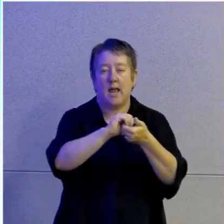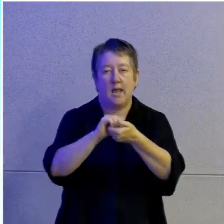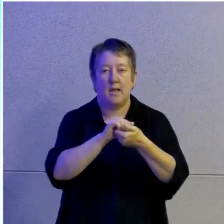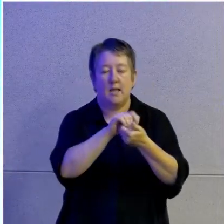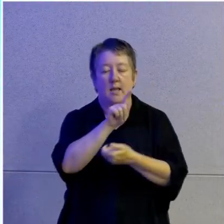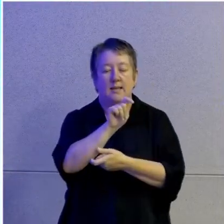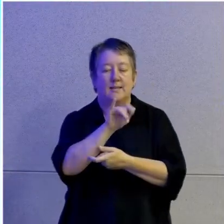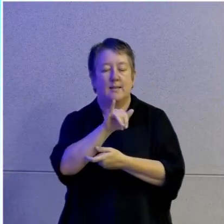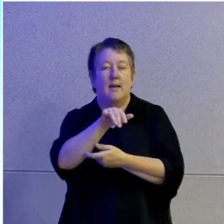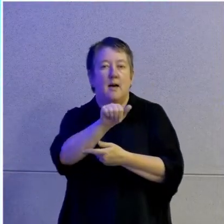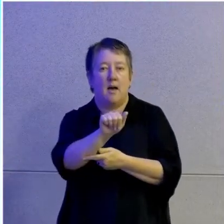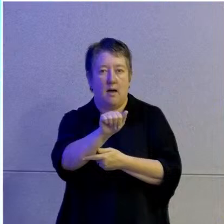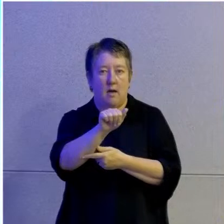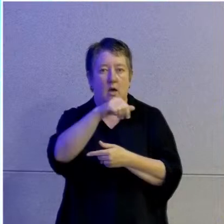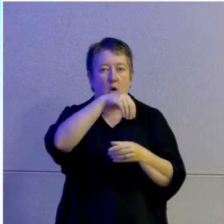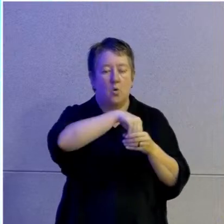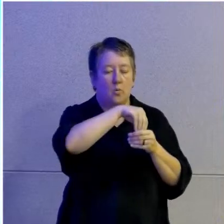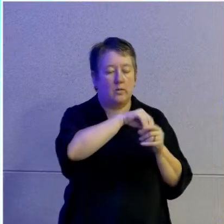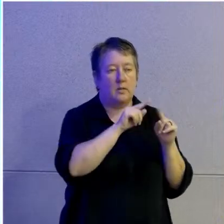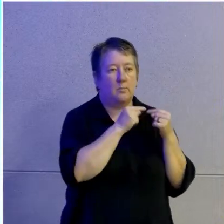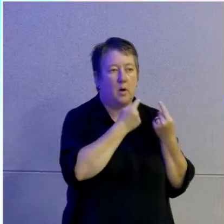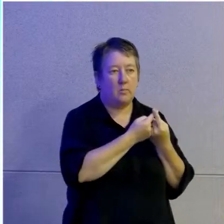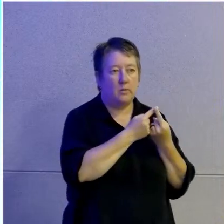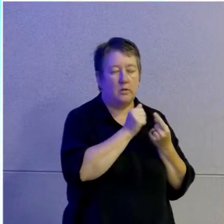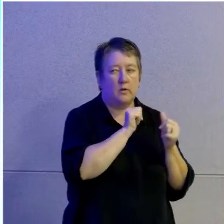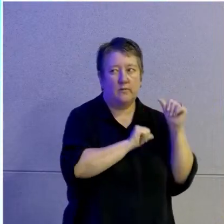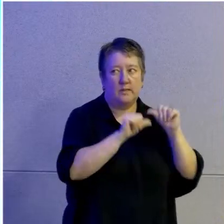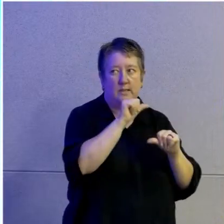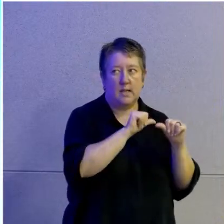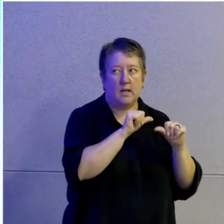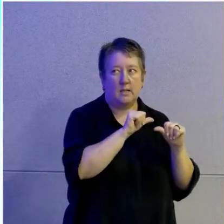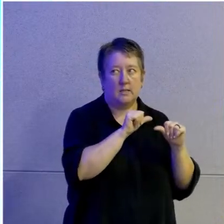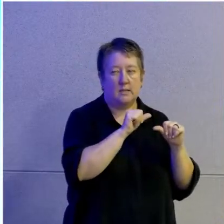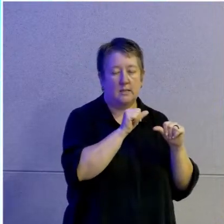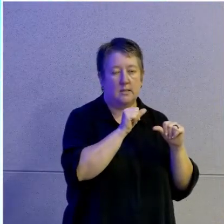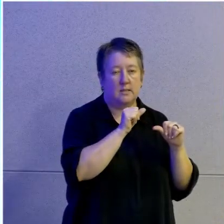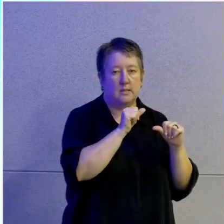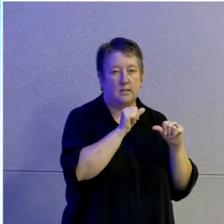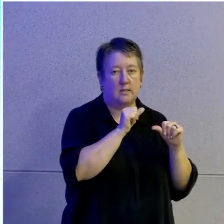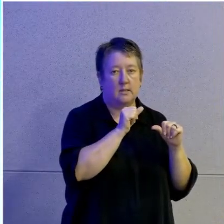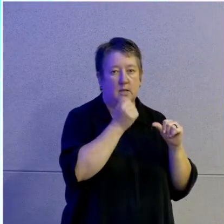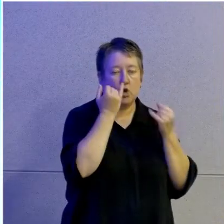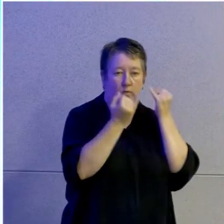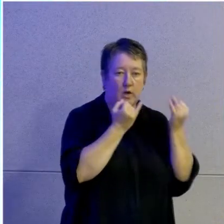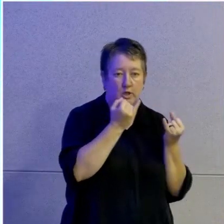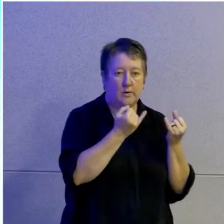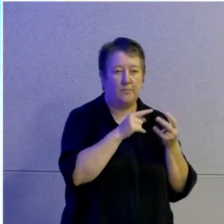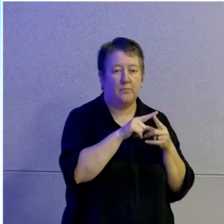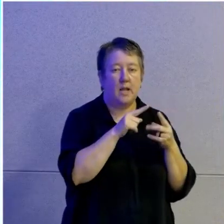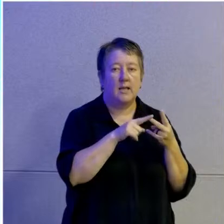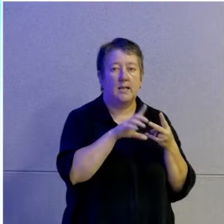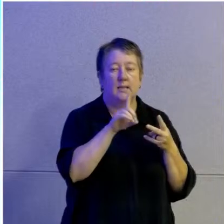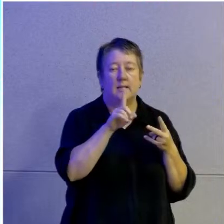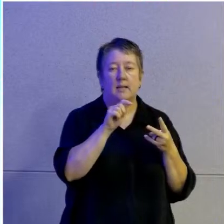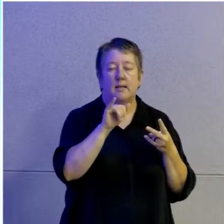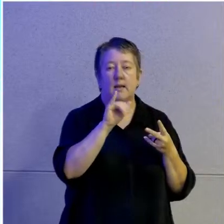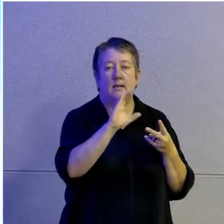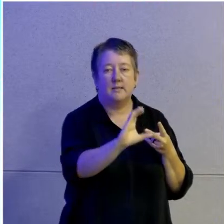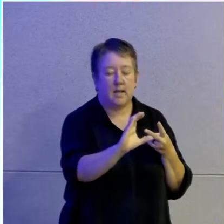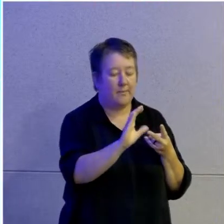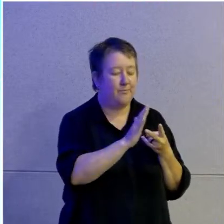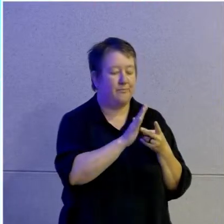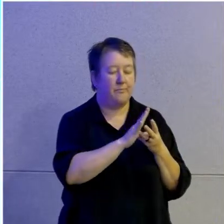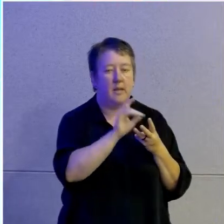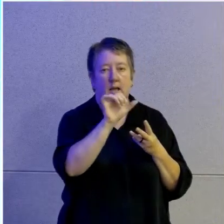TIA, within the Department of Science, Technology and Innovation, and the DTIC, and other